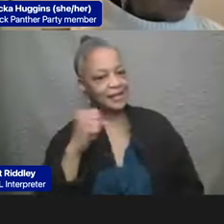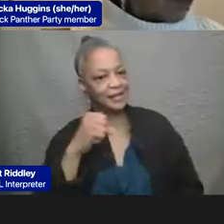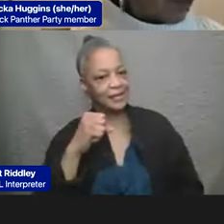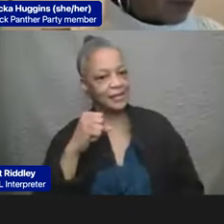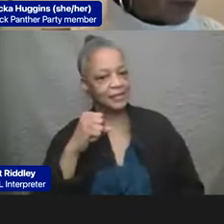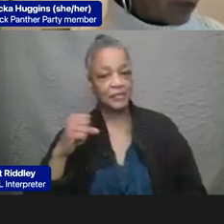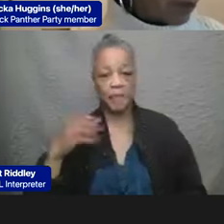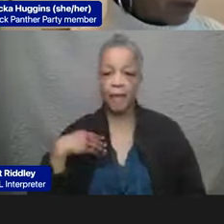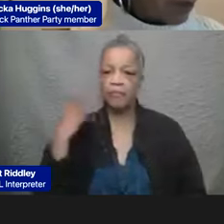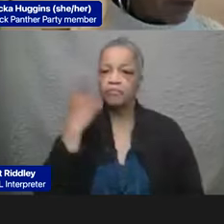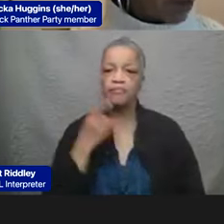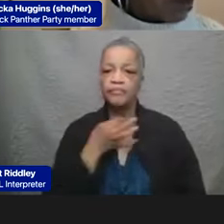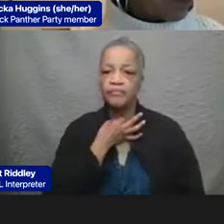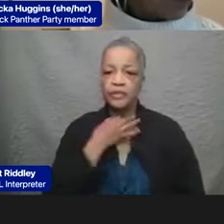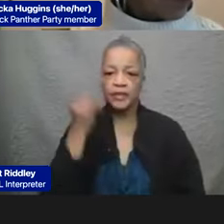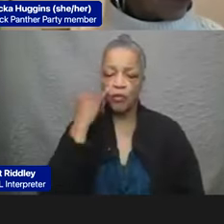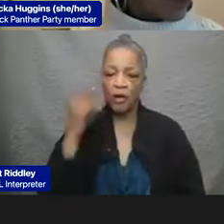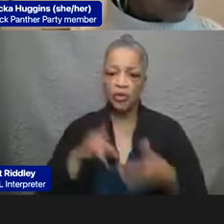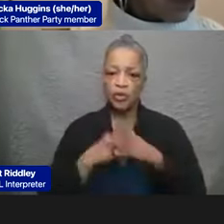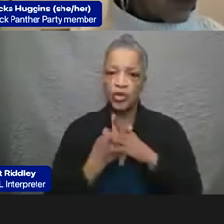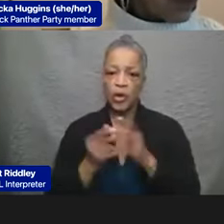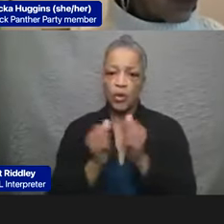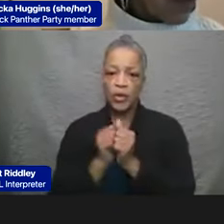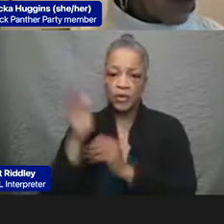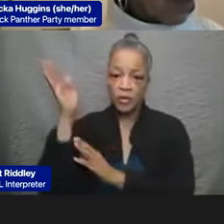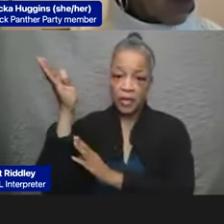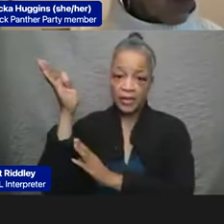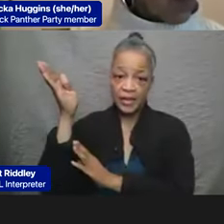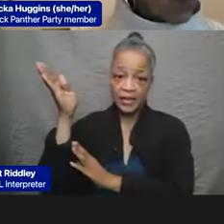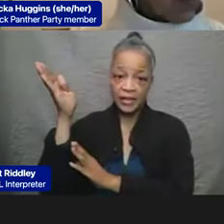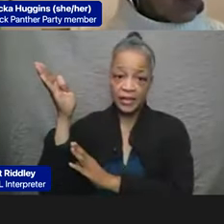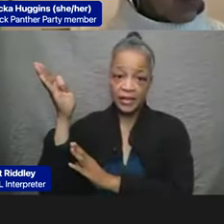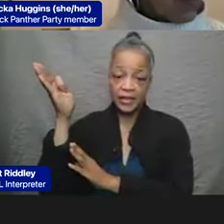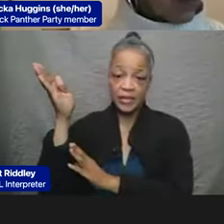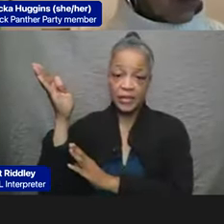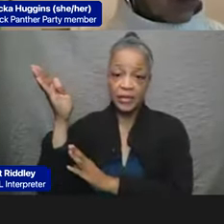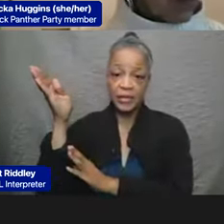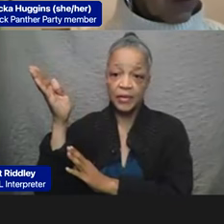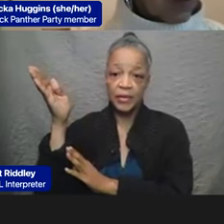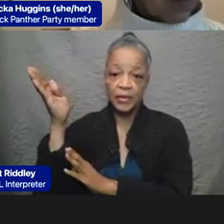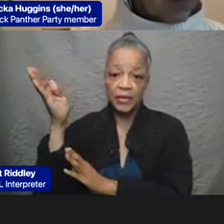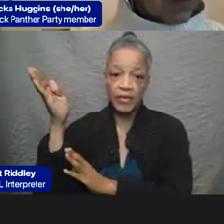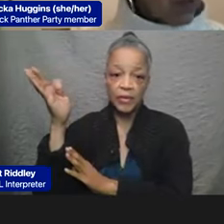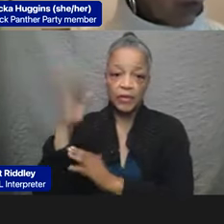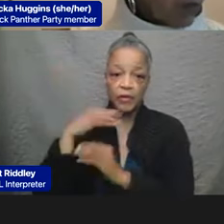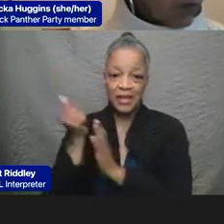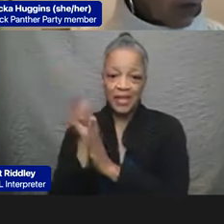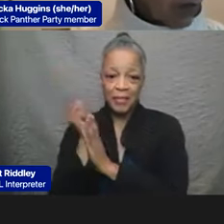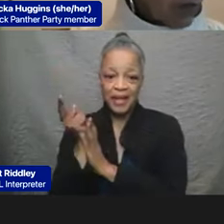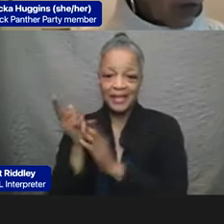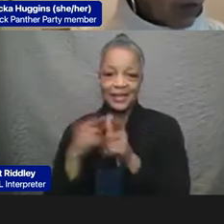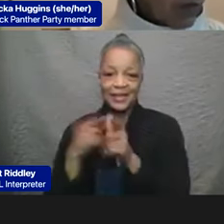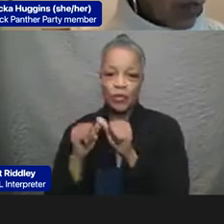And I was wondering maybe if you want to start with your presentation for 10 minutes, and then we'll continue, and then we'll take some questions.